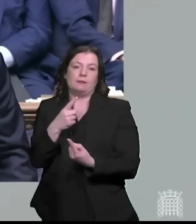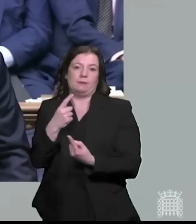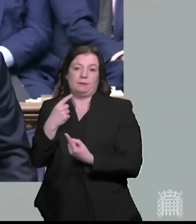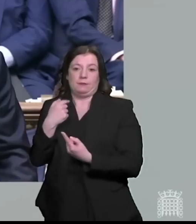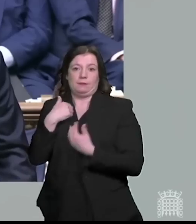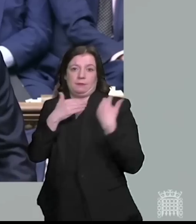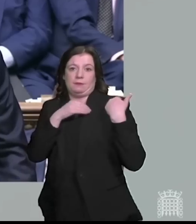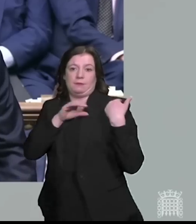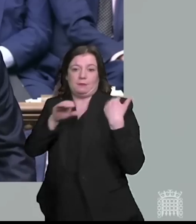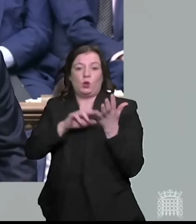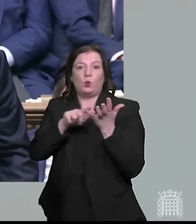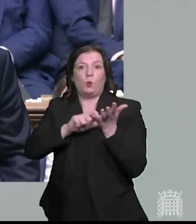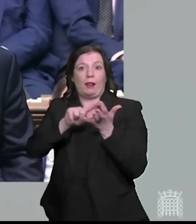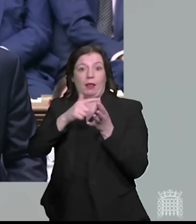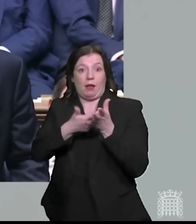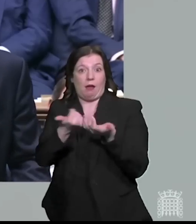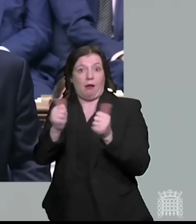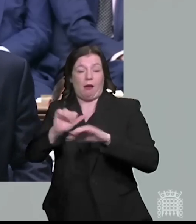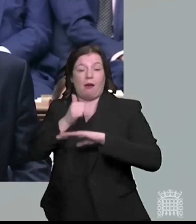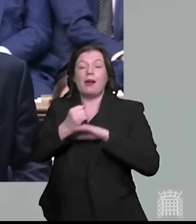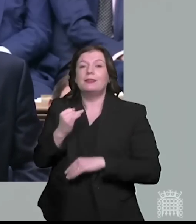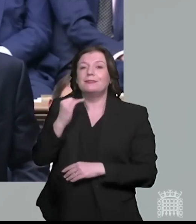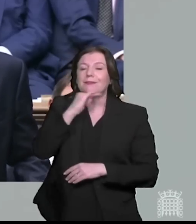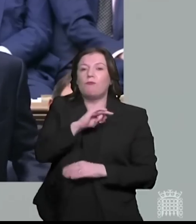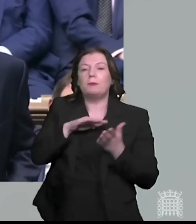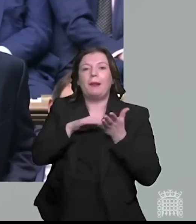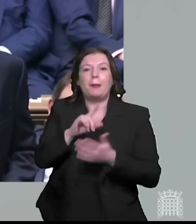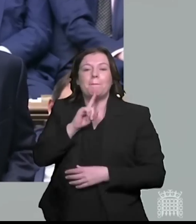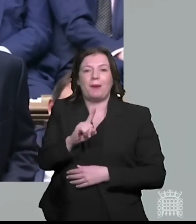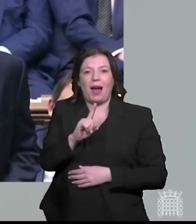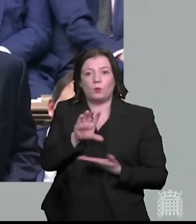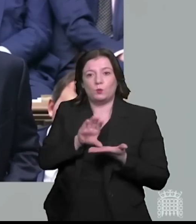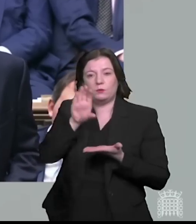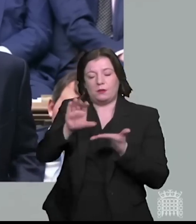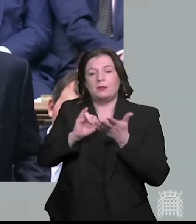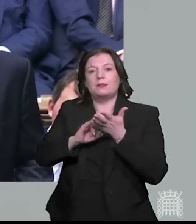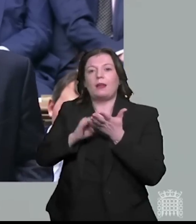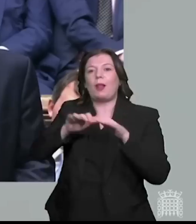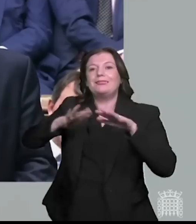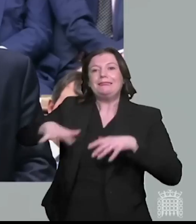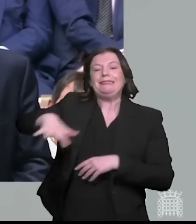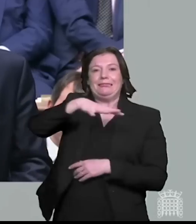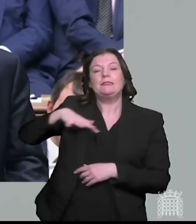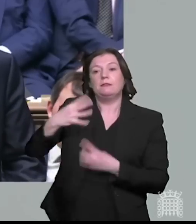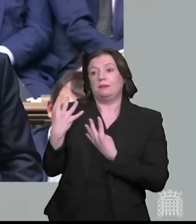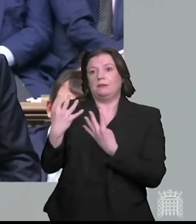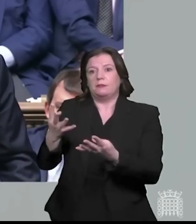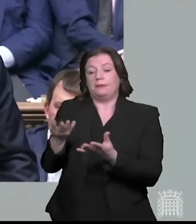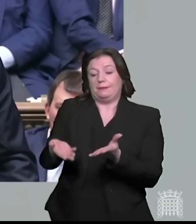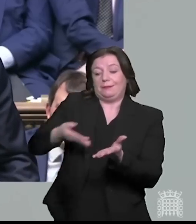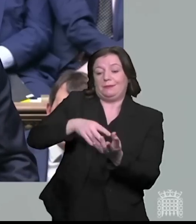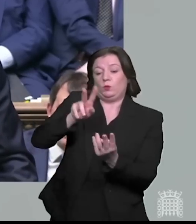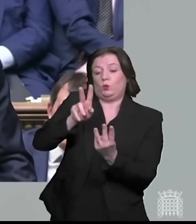state-financed investment in nuclear for a generation, a £700 million investment in Sizewell C. Today, I can announce two